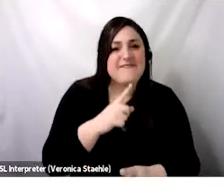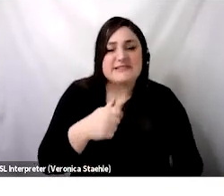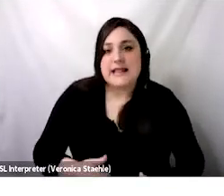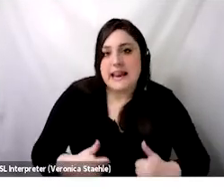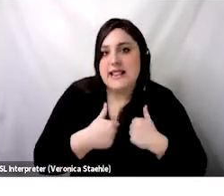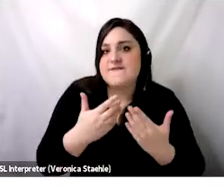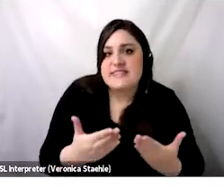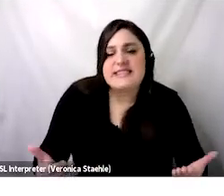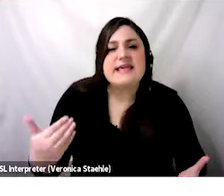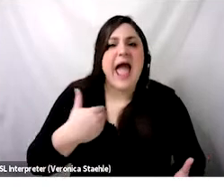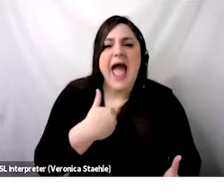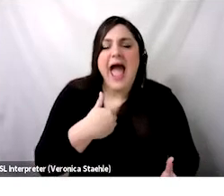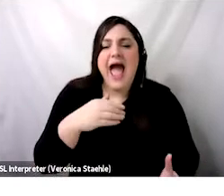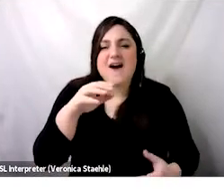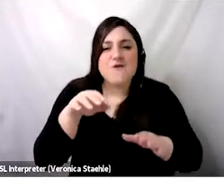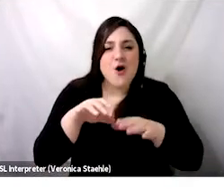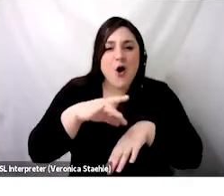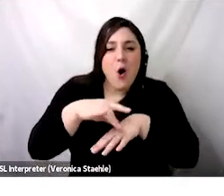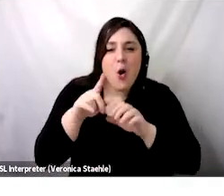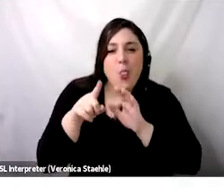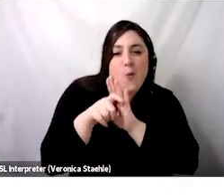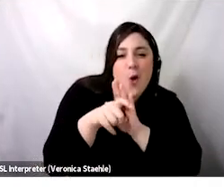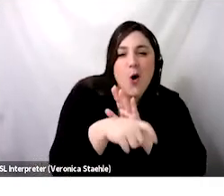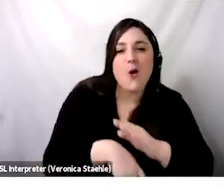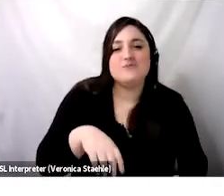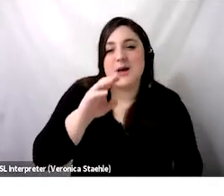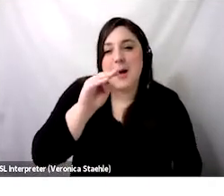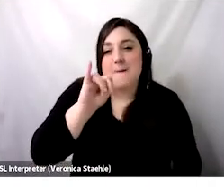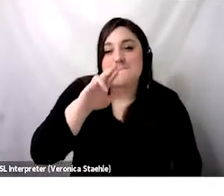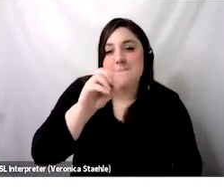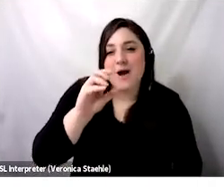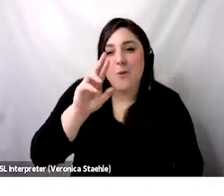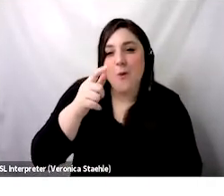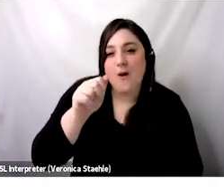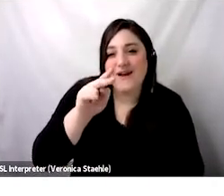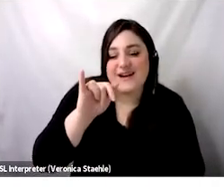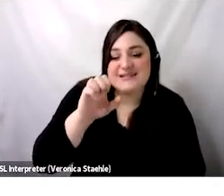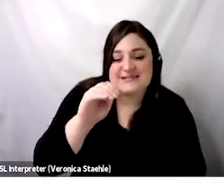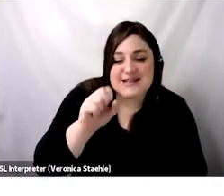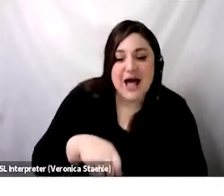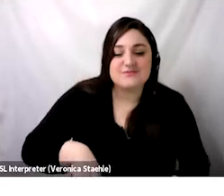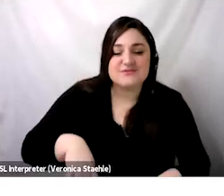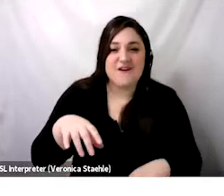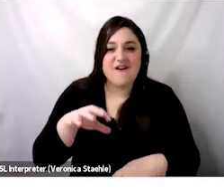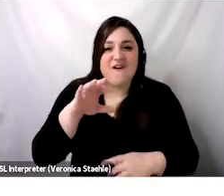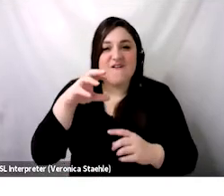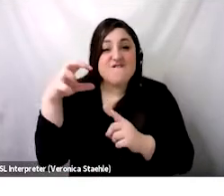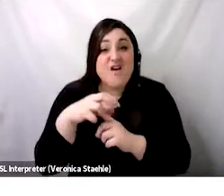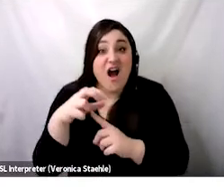and microorganisms and fungi and bacteria and a lot of decaying stuff and crawling